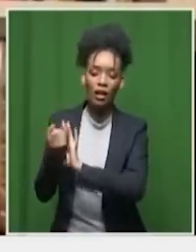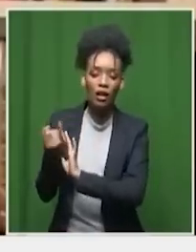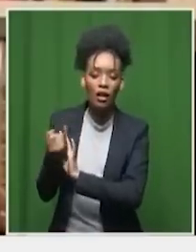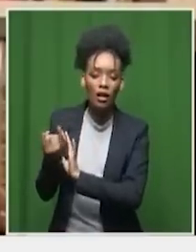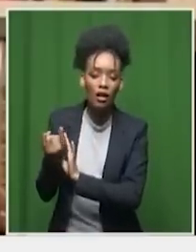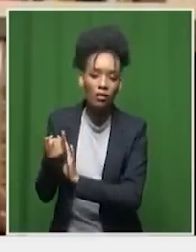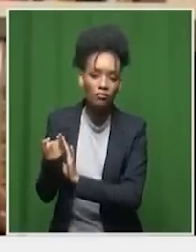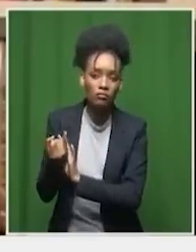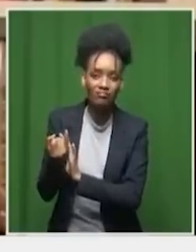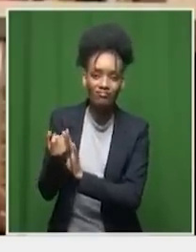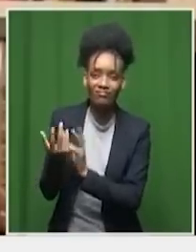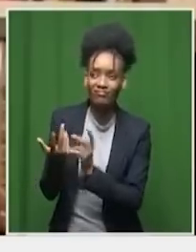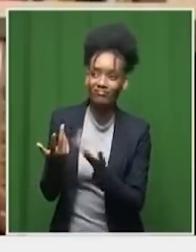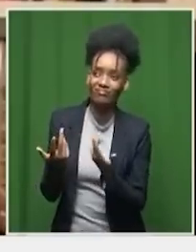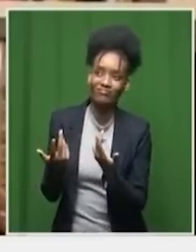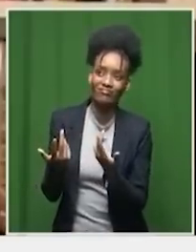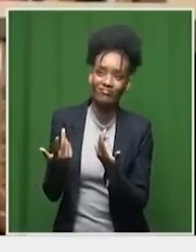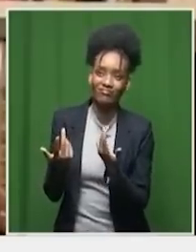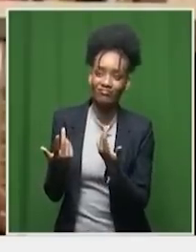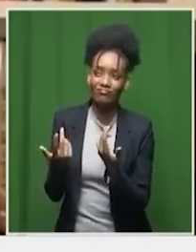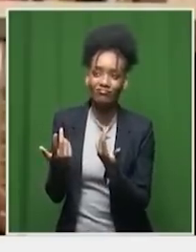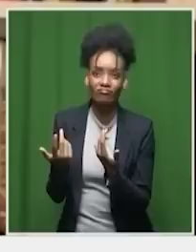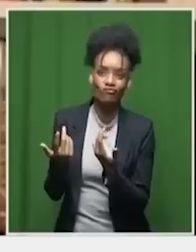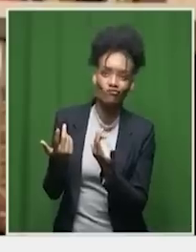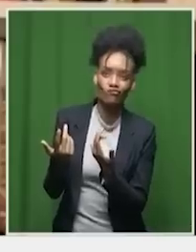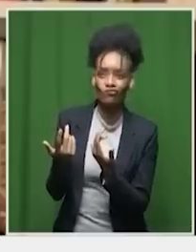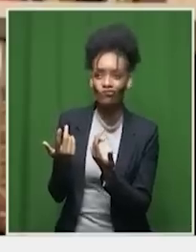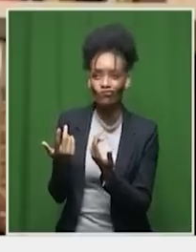of an uncompromising and